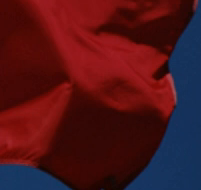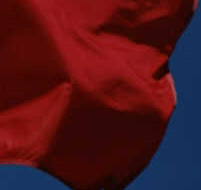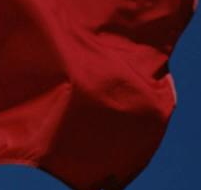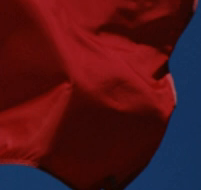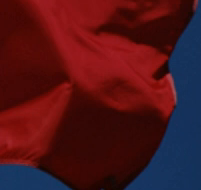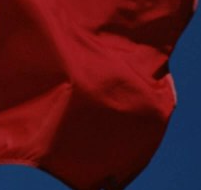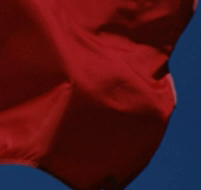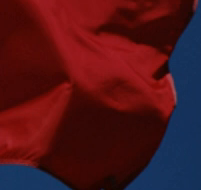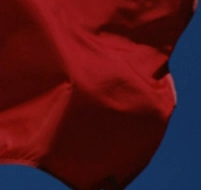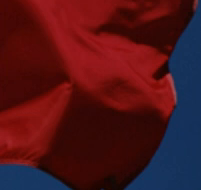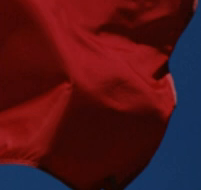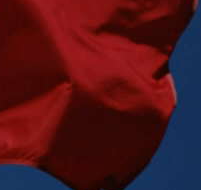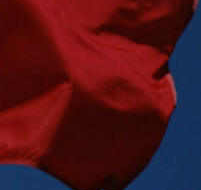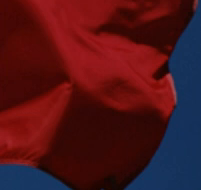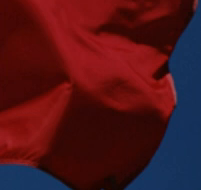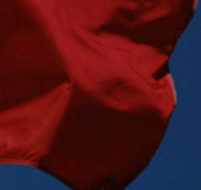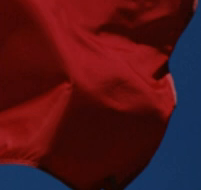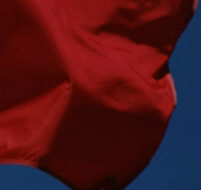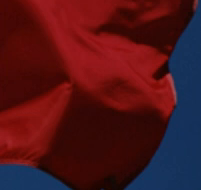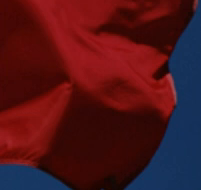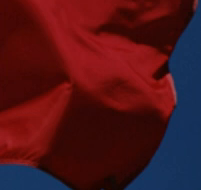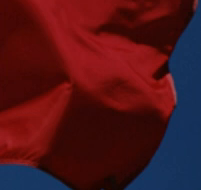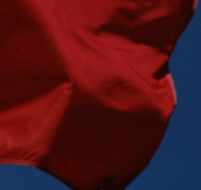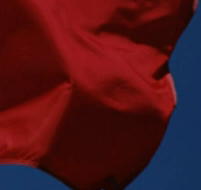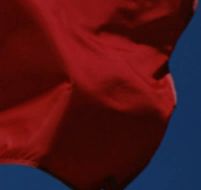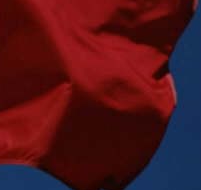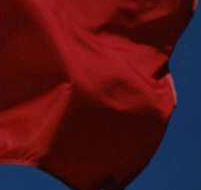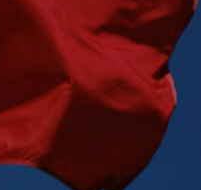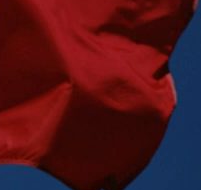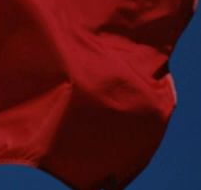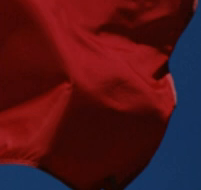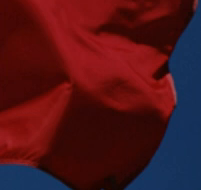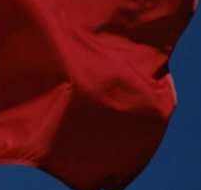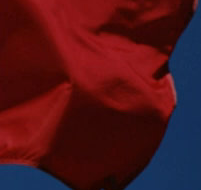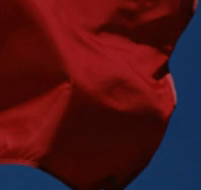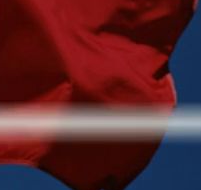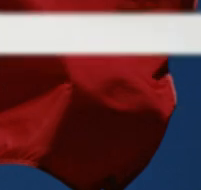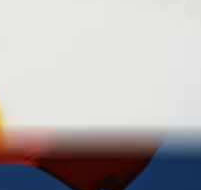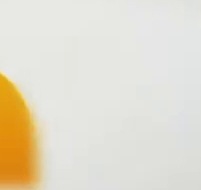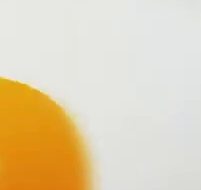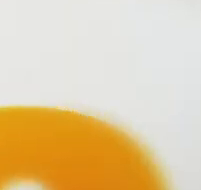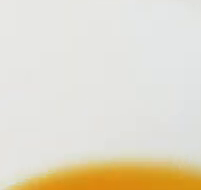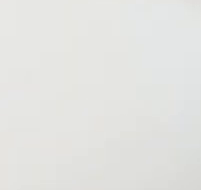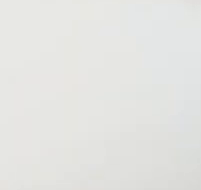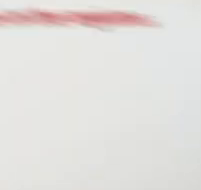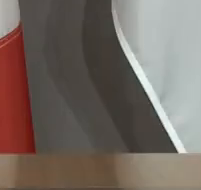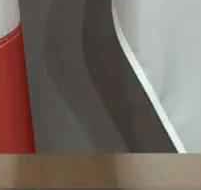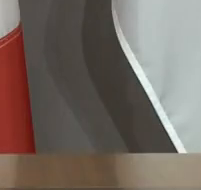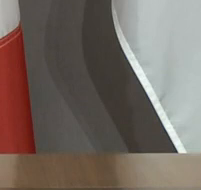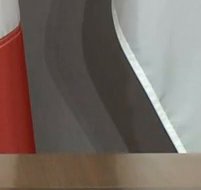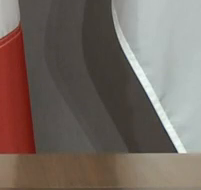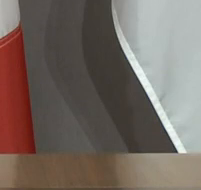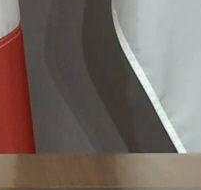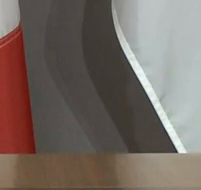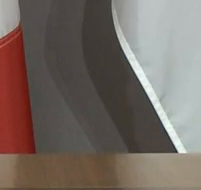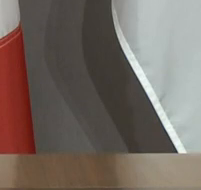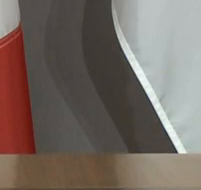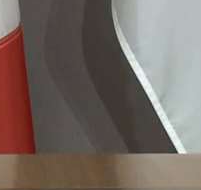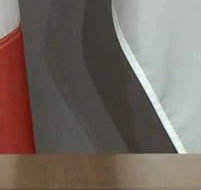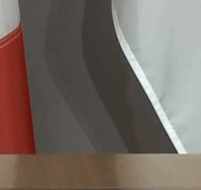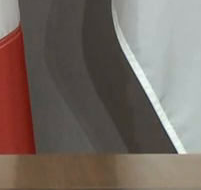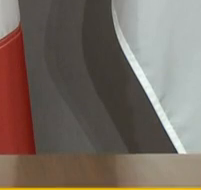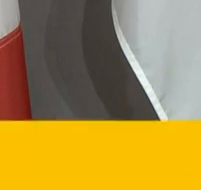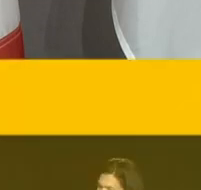there were a number of their colleagues who witnessed the crash. All right, I'm going to take you now to our briefing from public health officials here. Here's